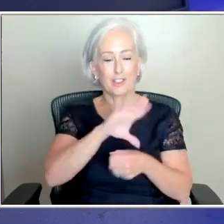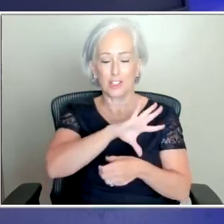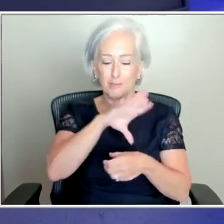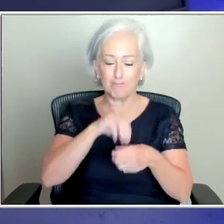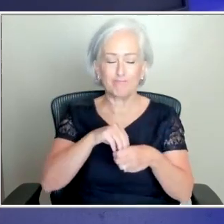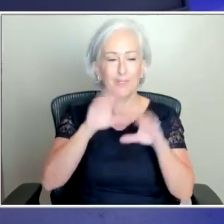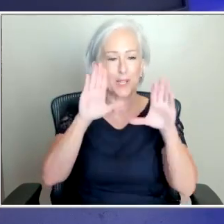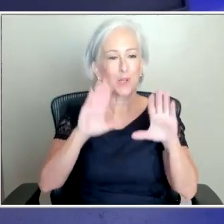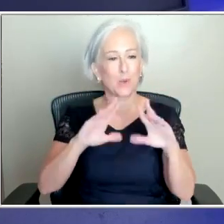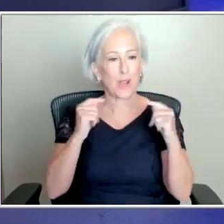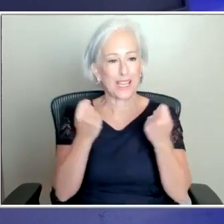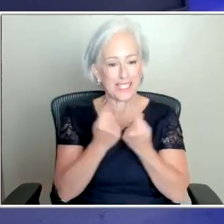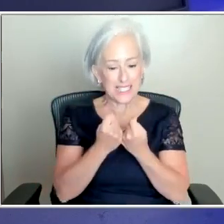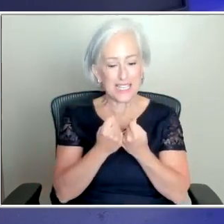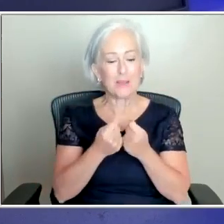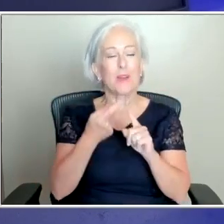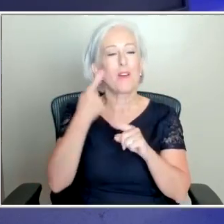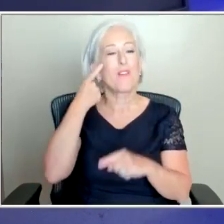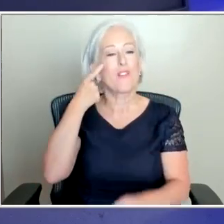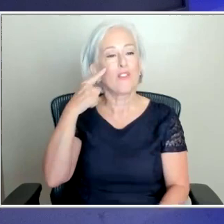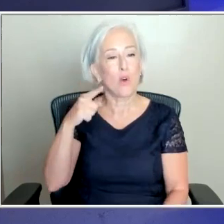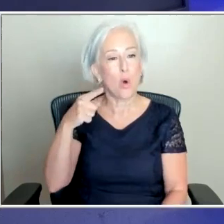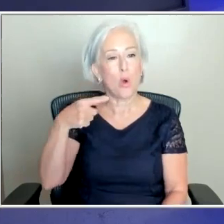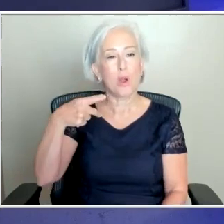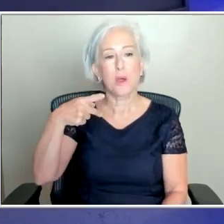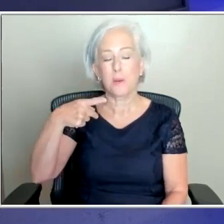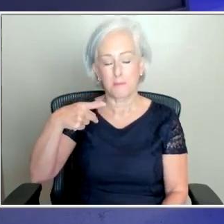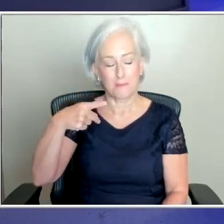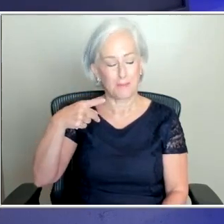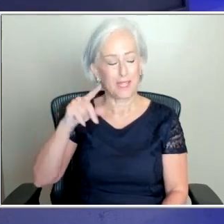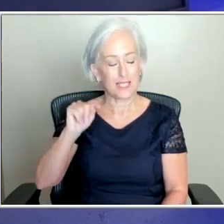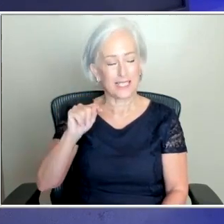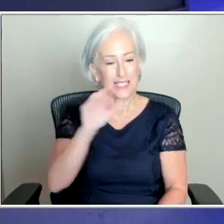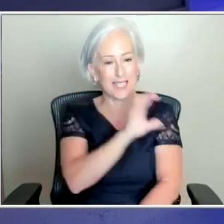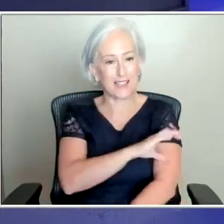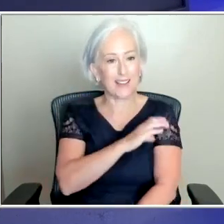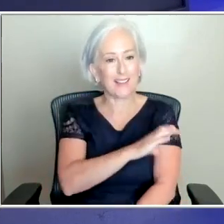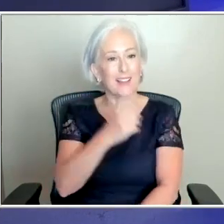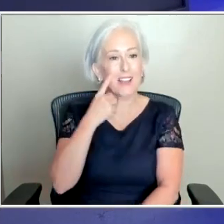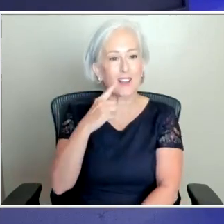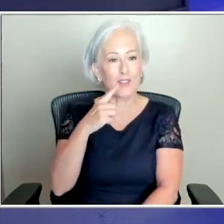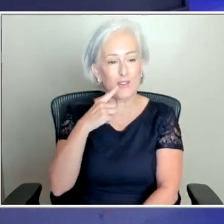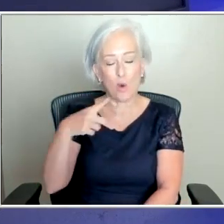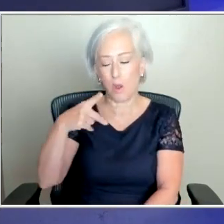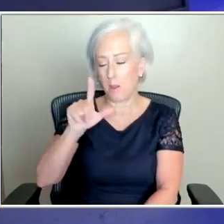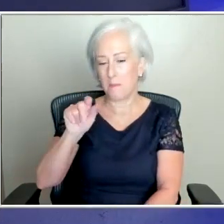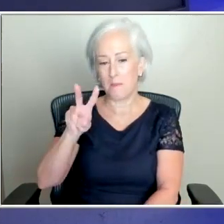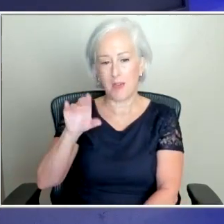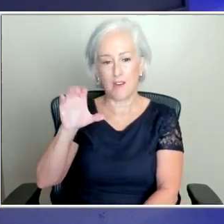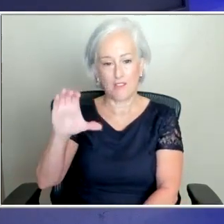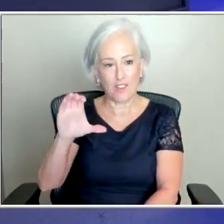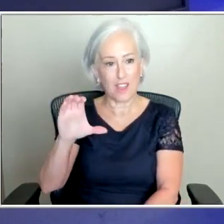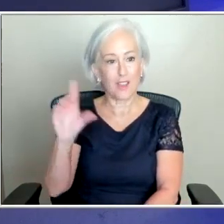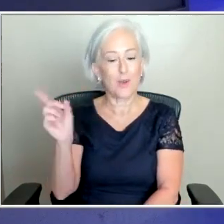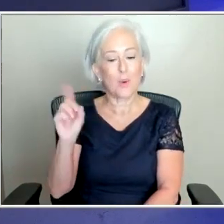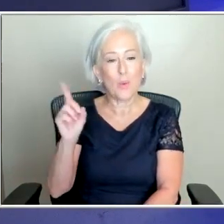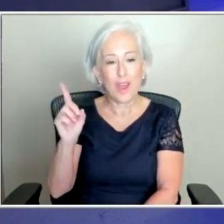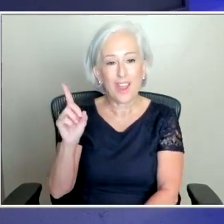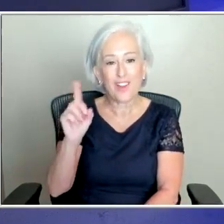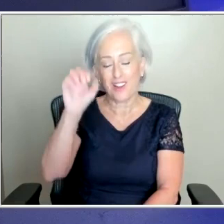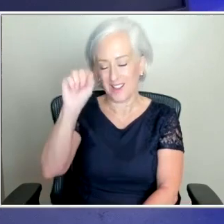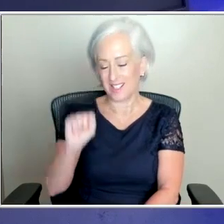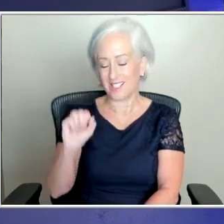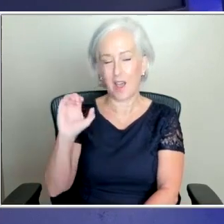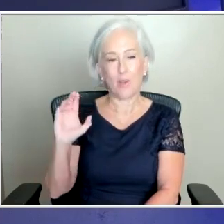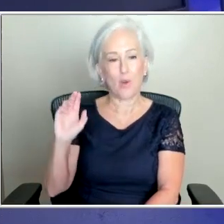Health Therapy Clinic at the new facility for the health system at our Corbin Park location in South Overland Park. Nice to have you. Yeah, thank